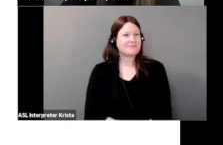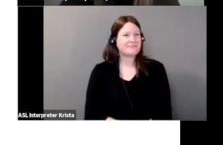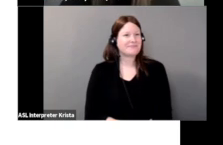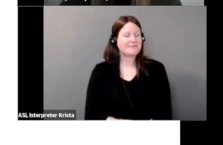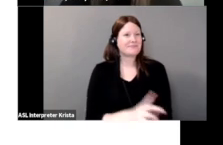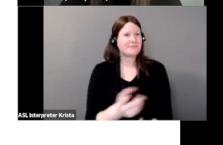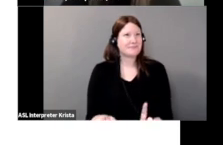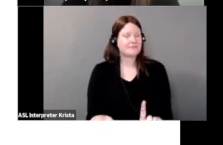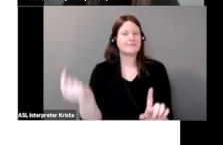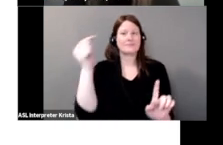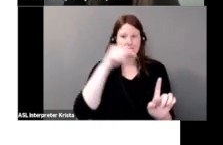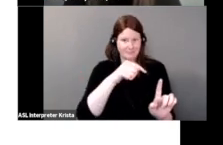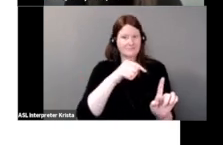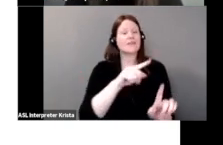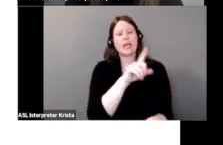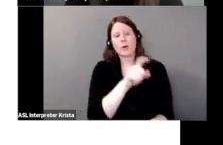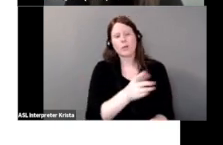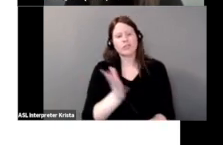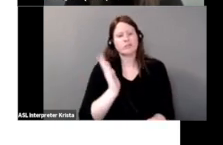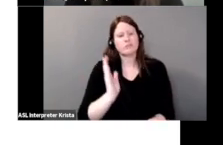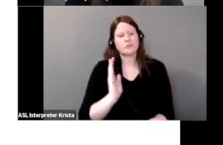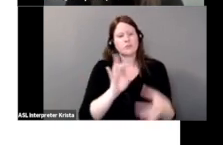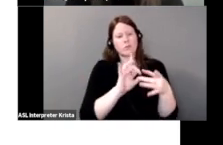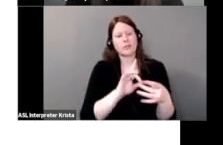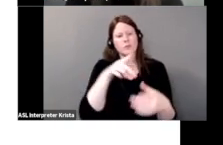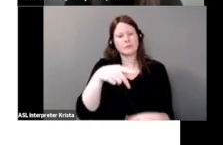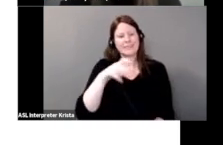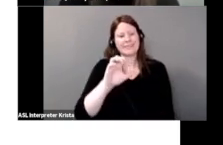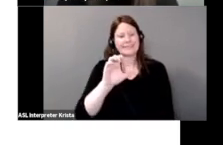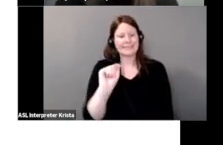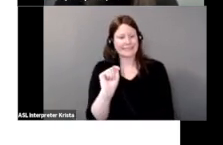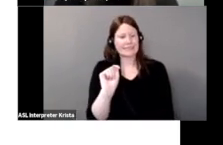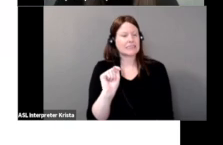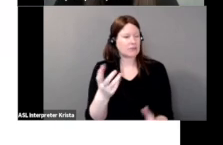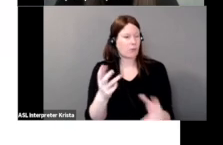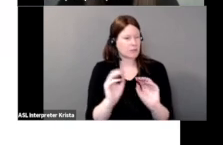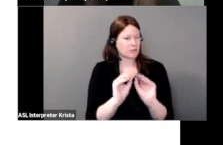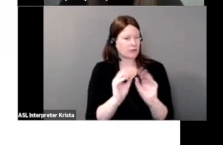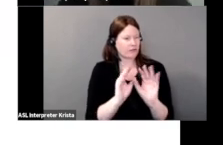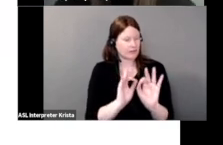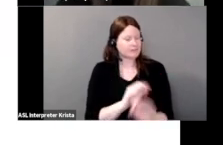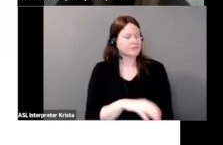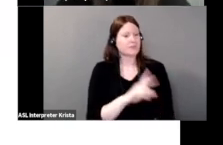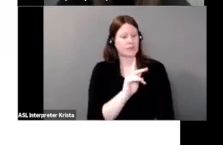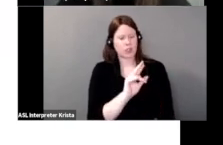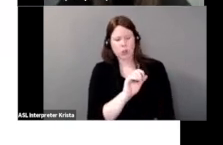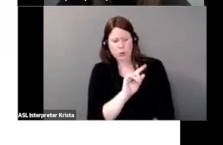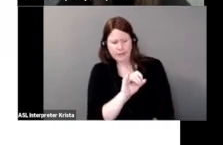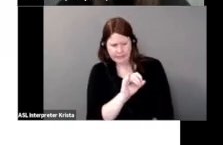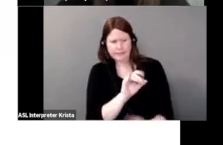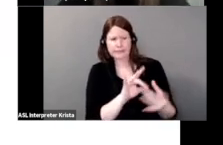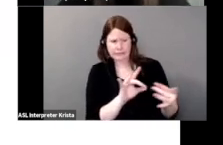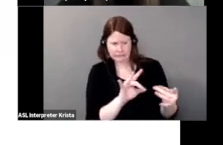we had about PCT earlier in the presentation for some clarification. So Christy says, to be clear, we